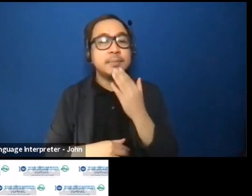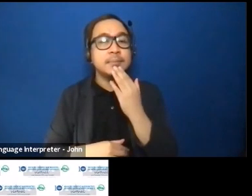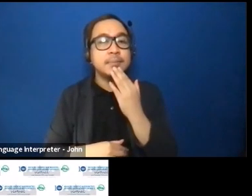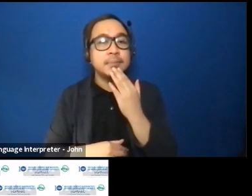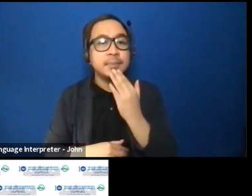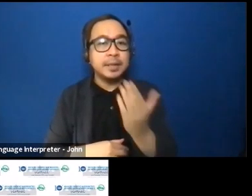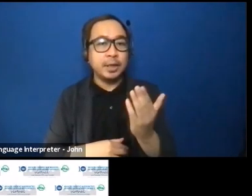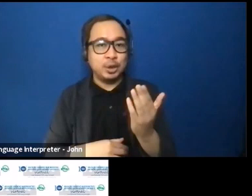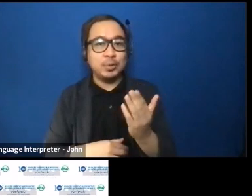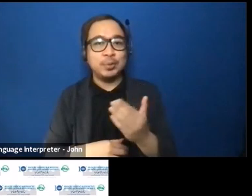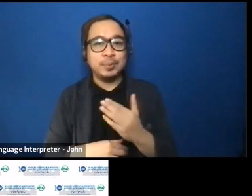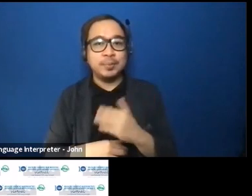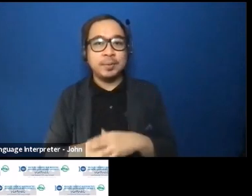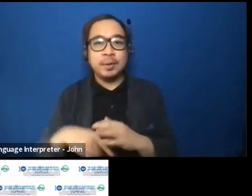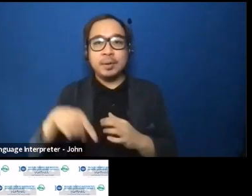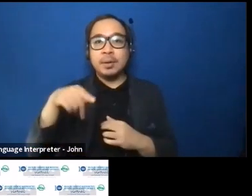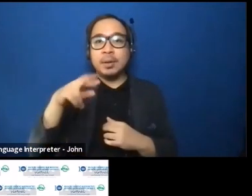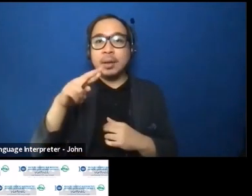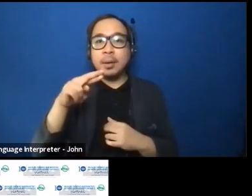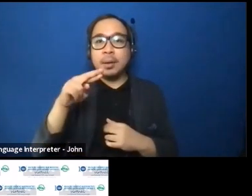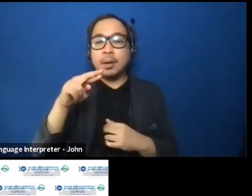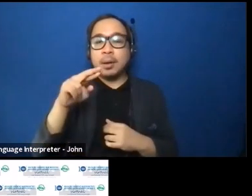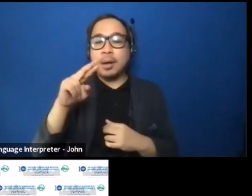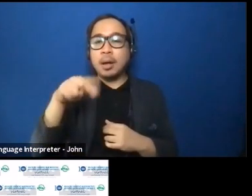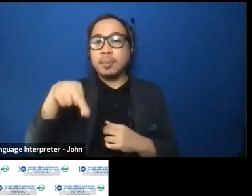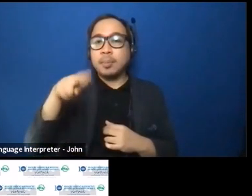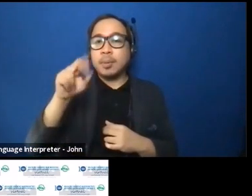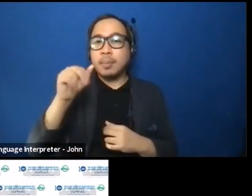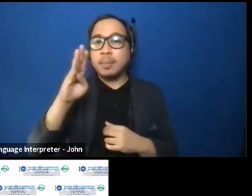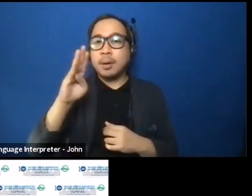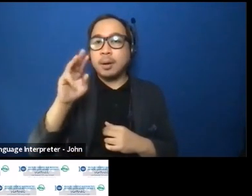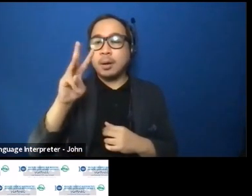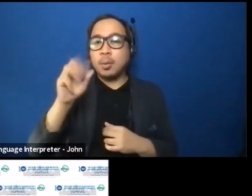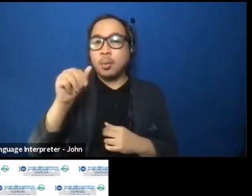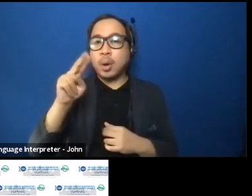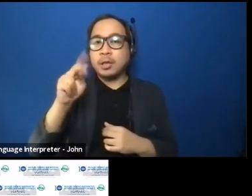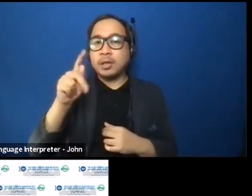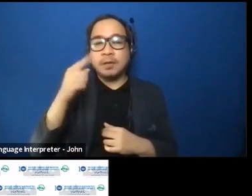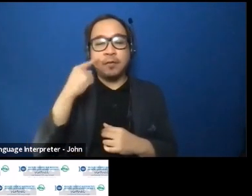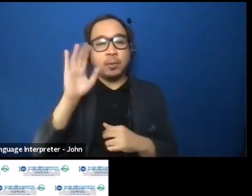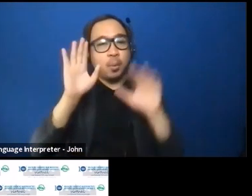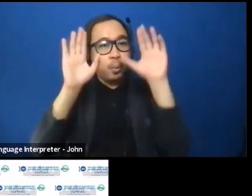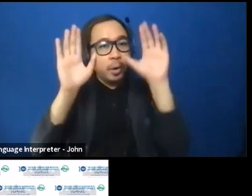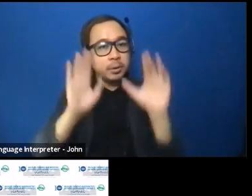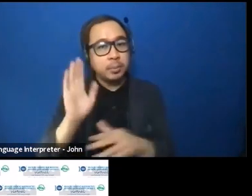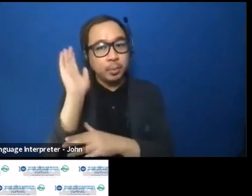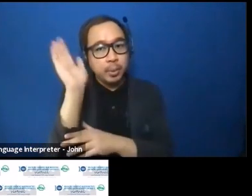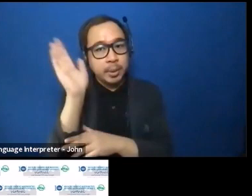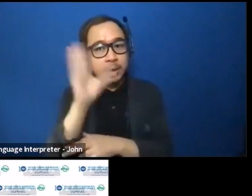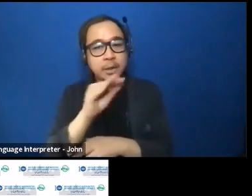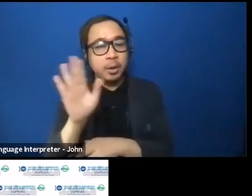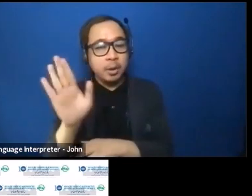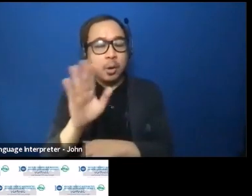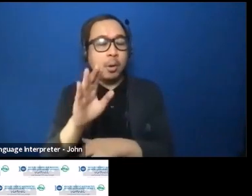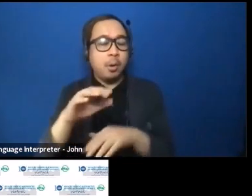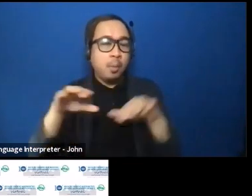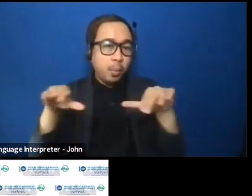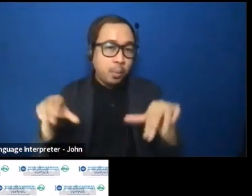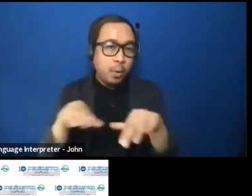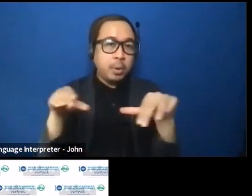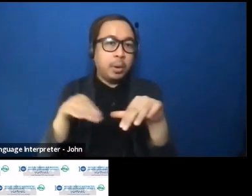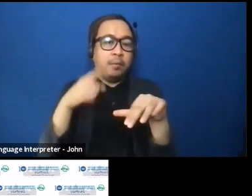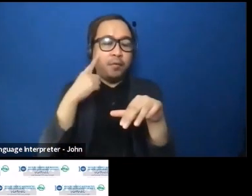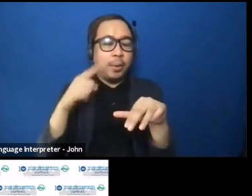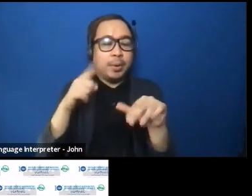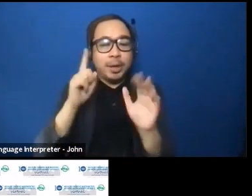Prabhawanti, for the excellent presentations and for your effort in the